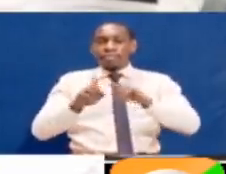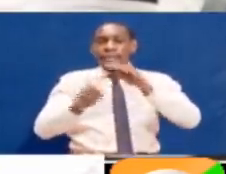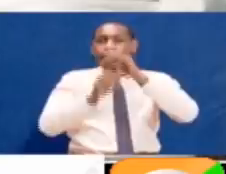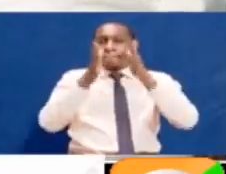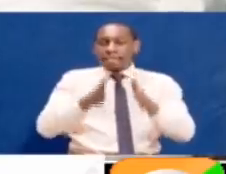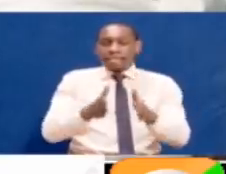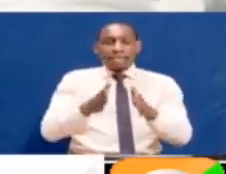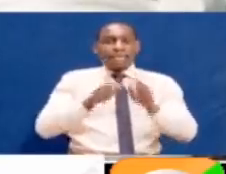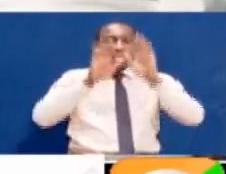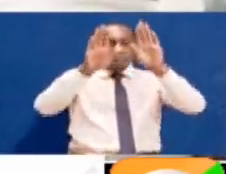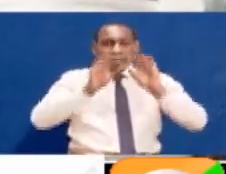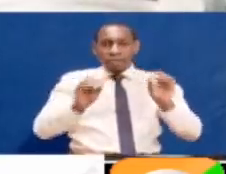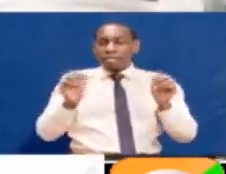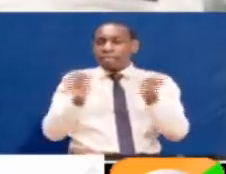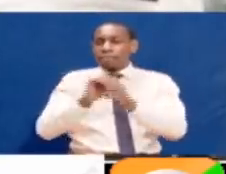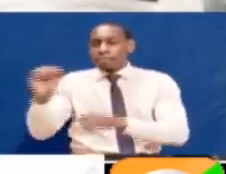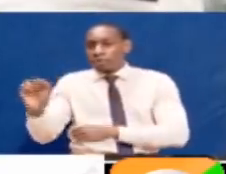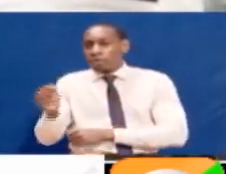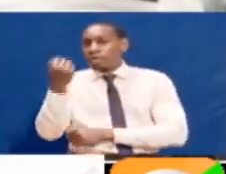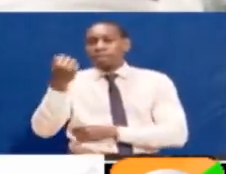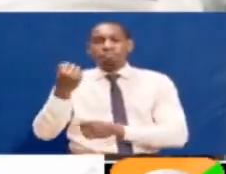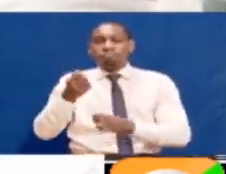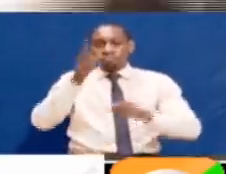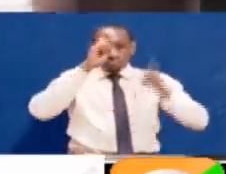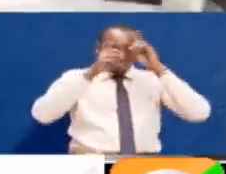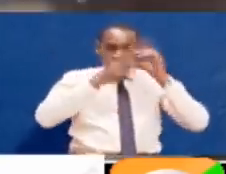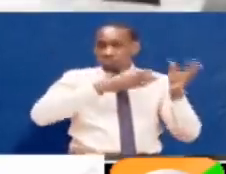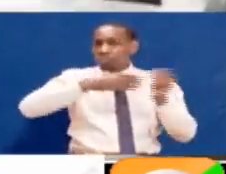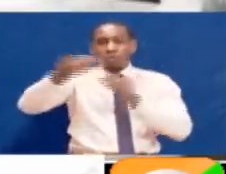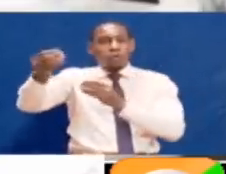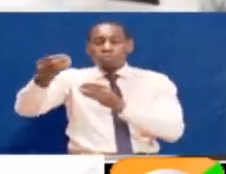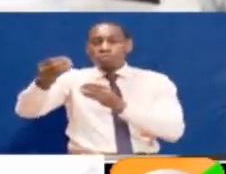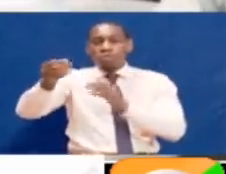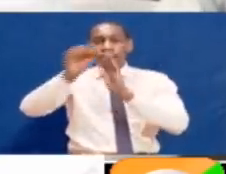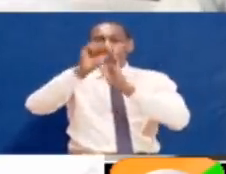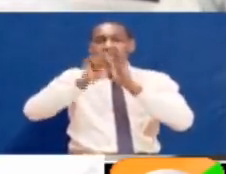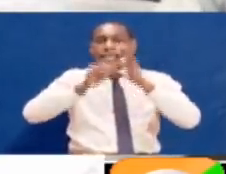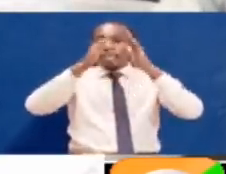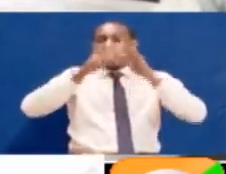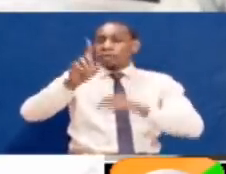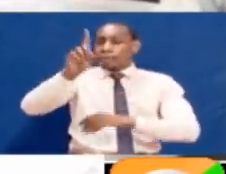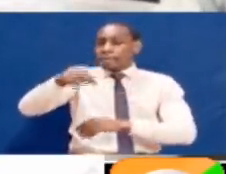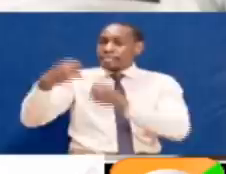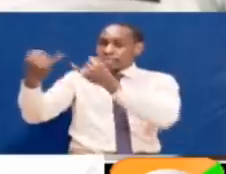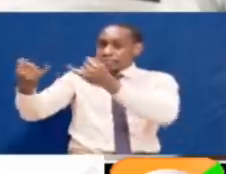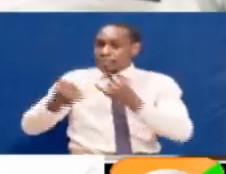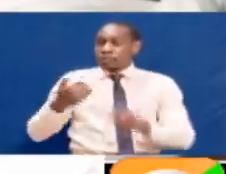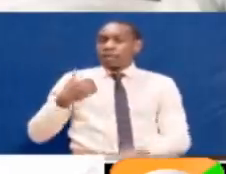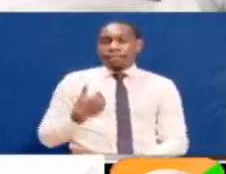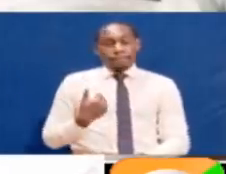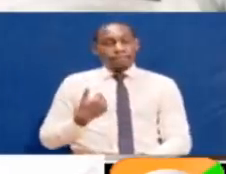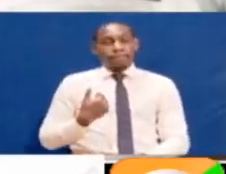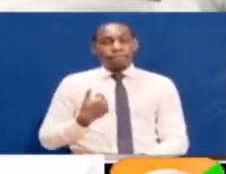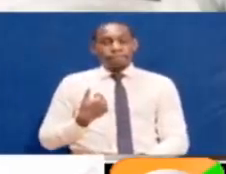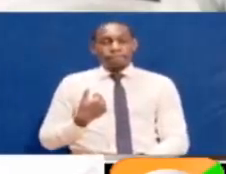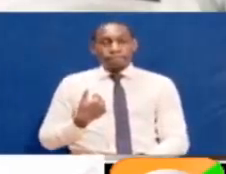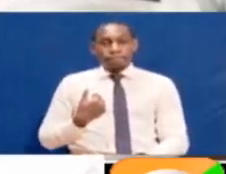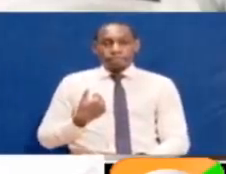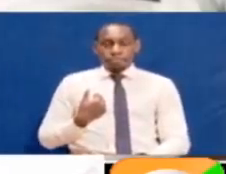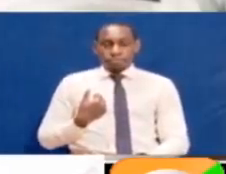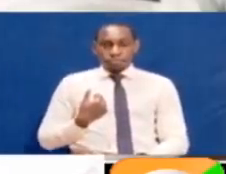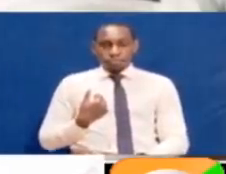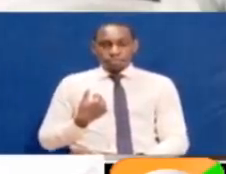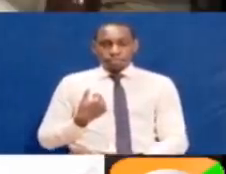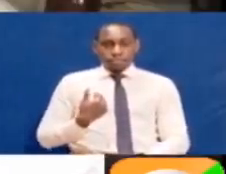cabinet secretary. You don't just wake up from your house one morning and visit State House. You have to be invited. Mm-hmm.